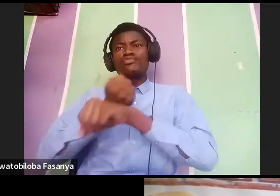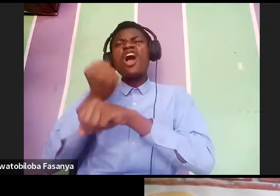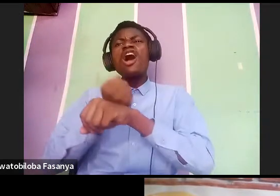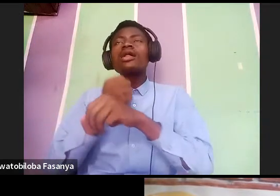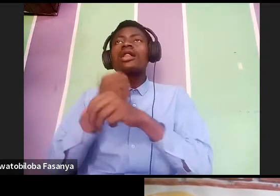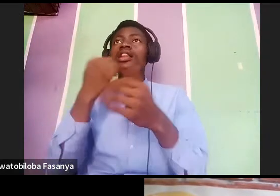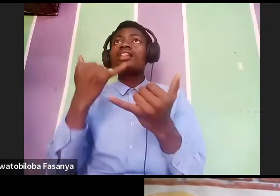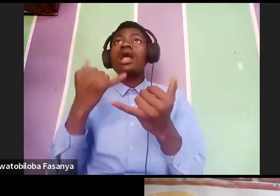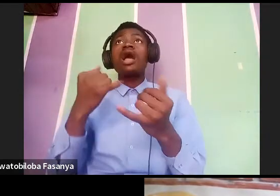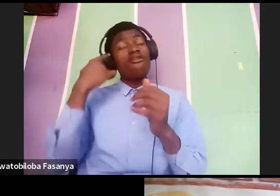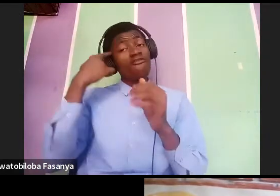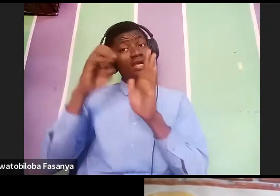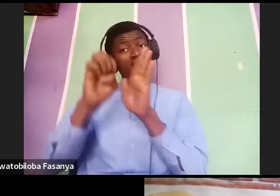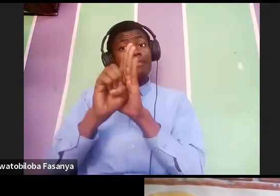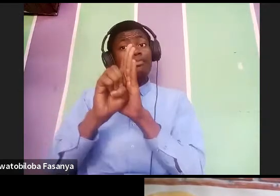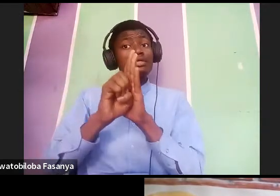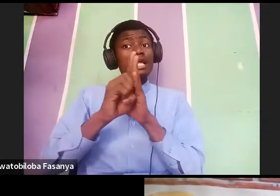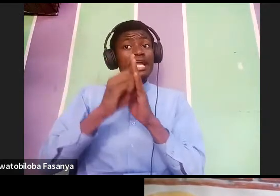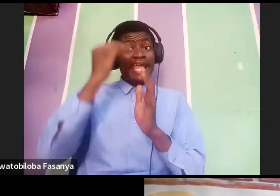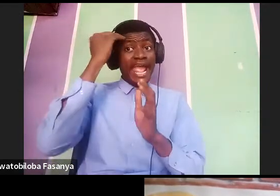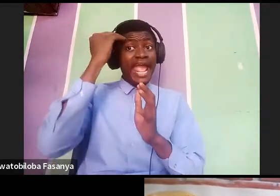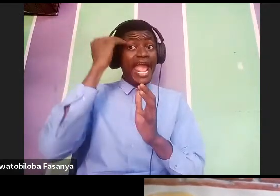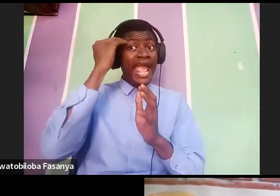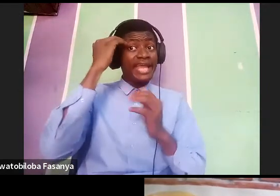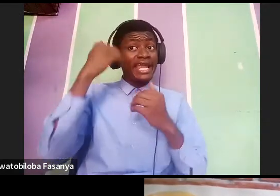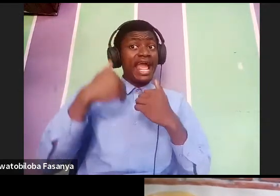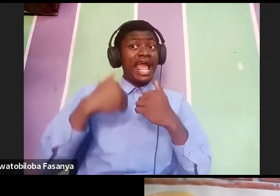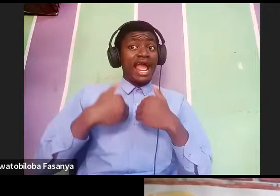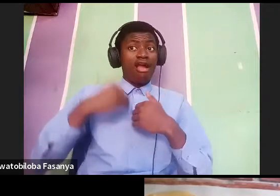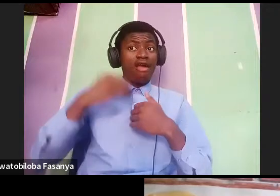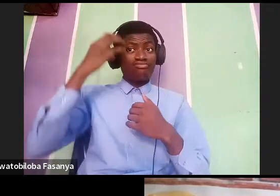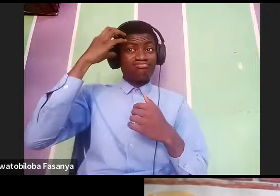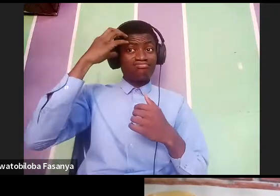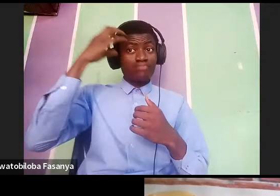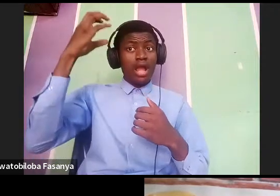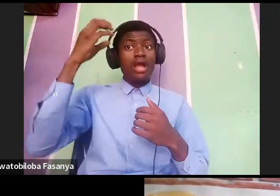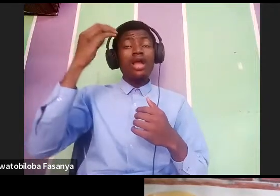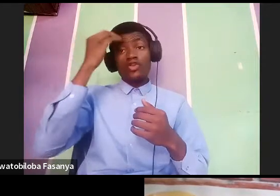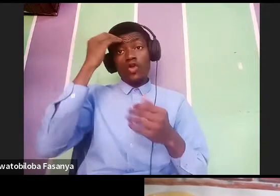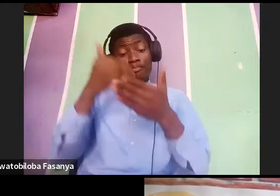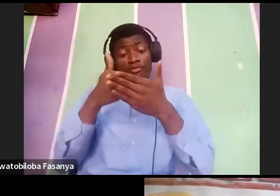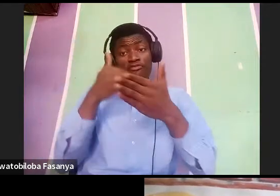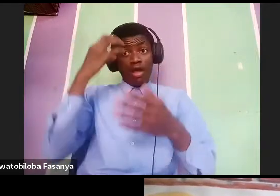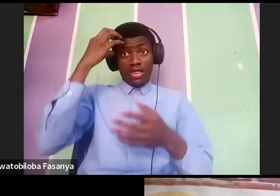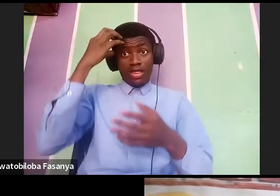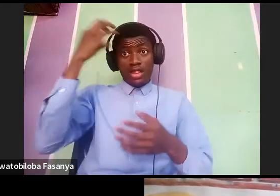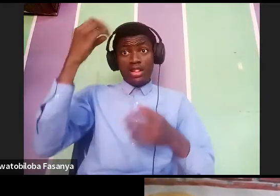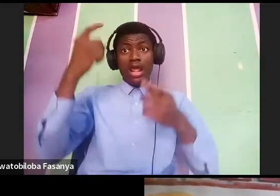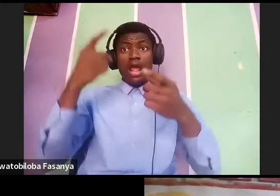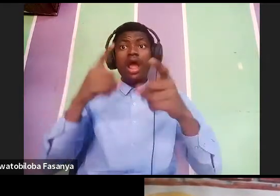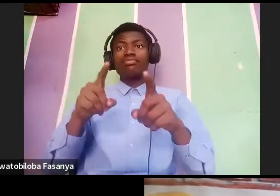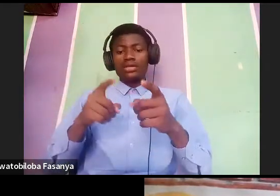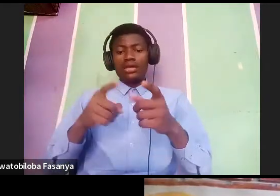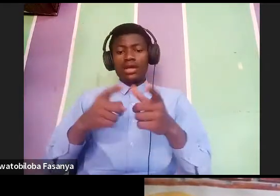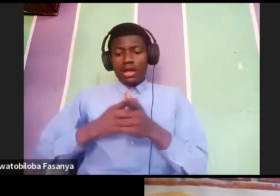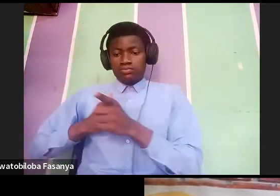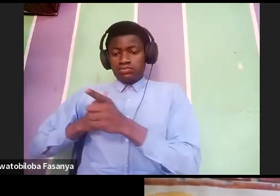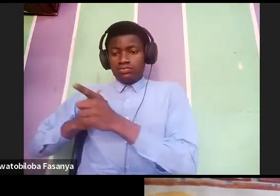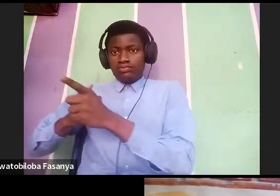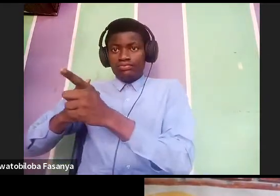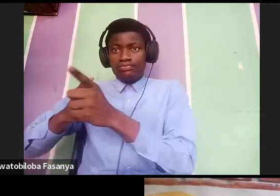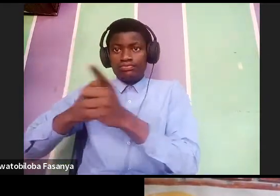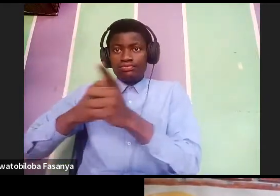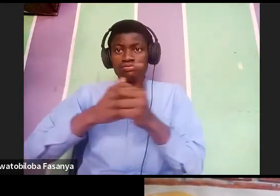and okay, just of course, a lot of things have taken place before that swelling came into place. Of course, there's a trauma, which is properly a blunt